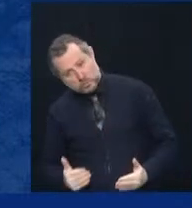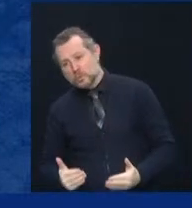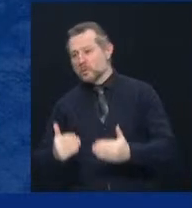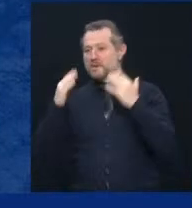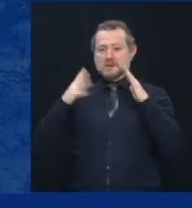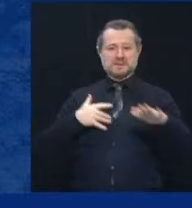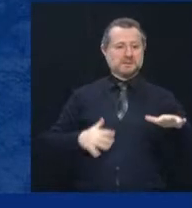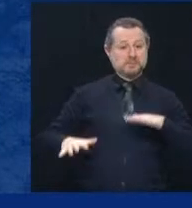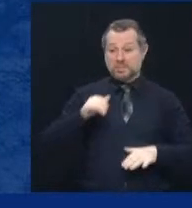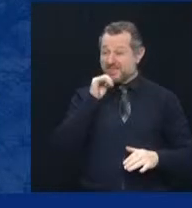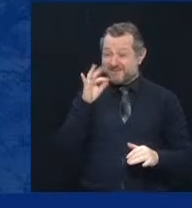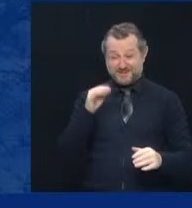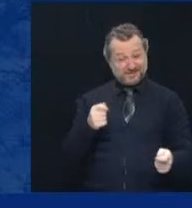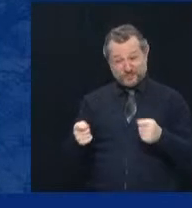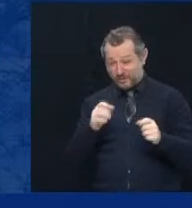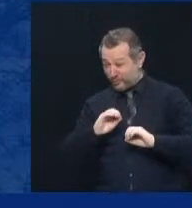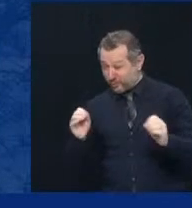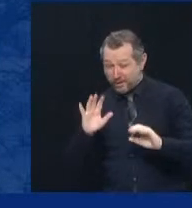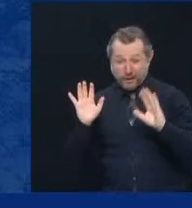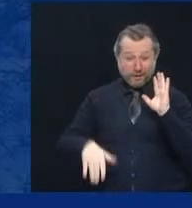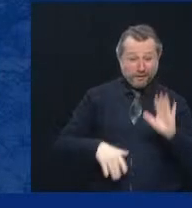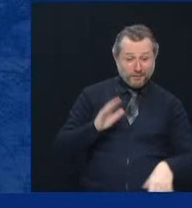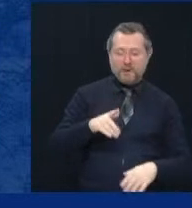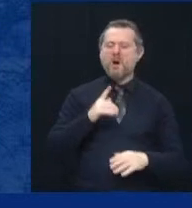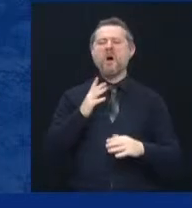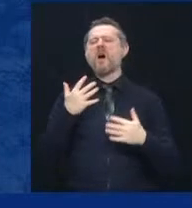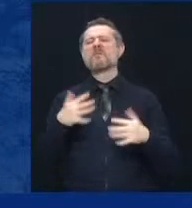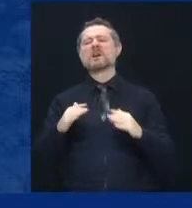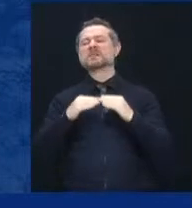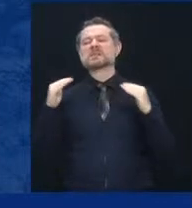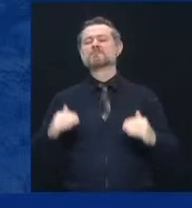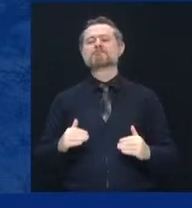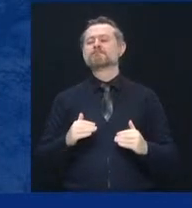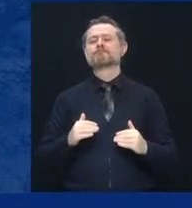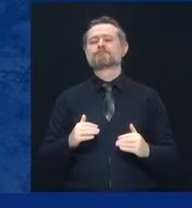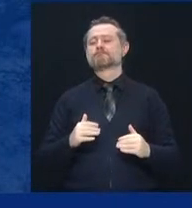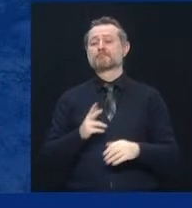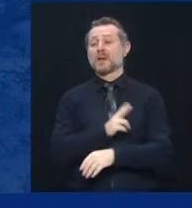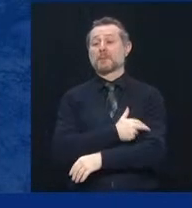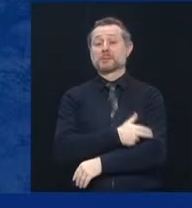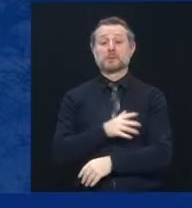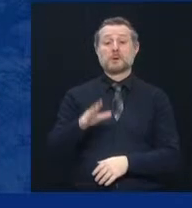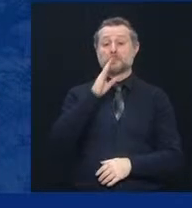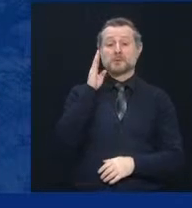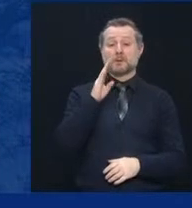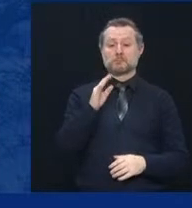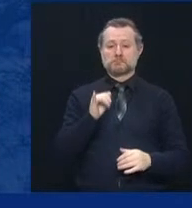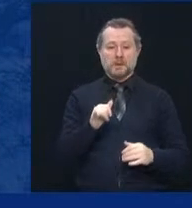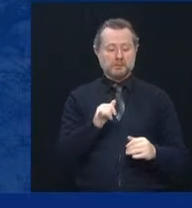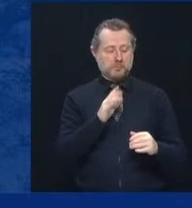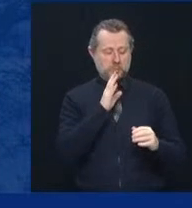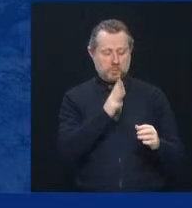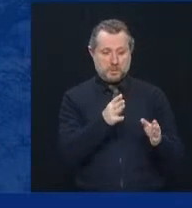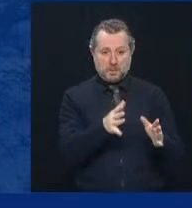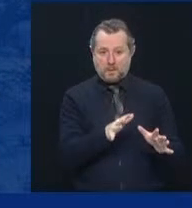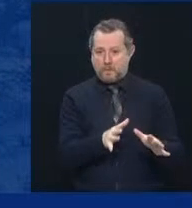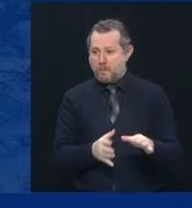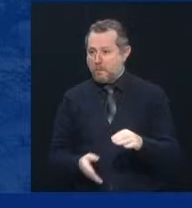and you allow just individual hospitals to operate, you would have overwhelmed this hospital